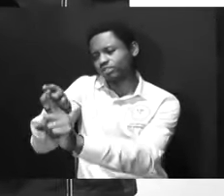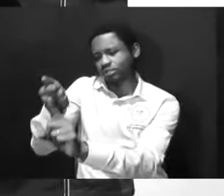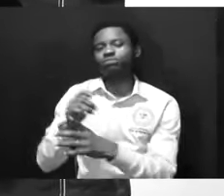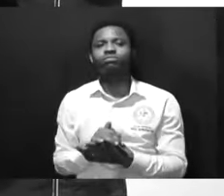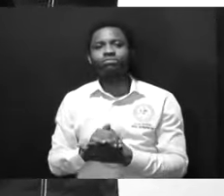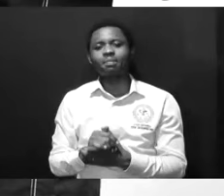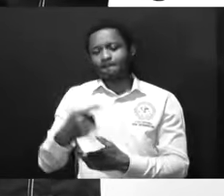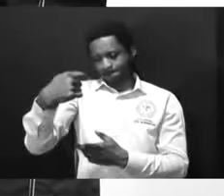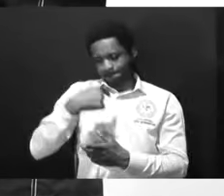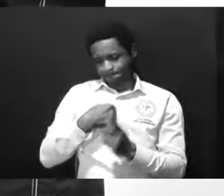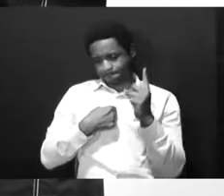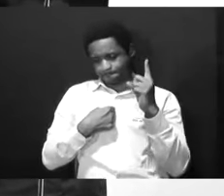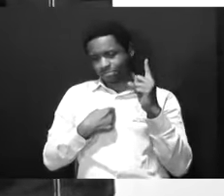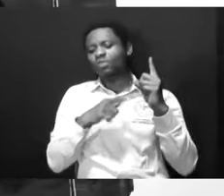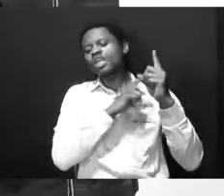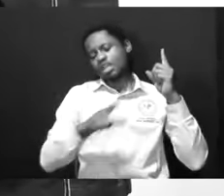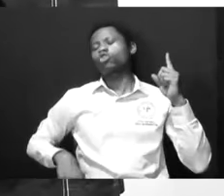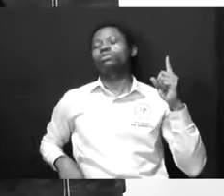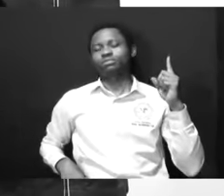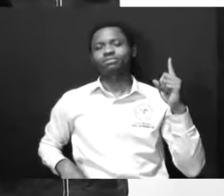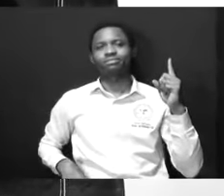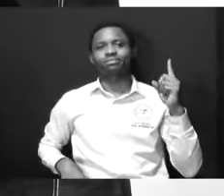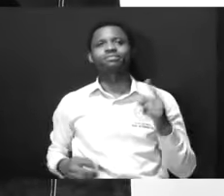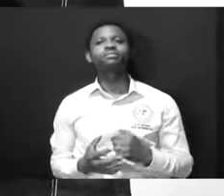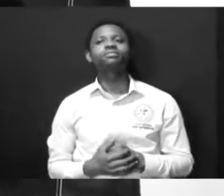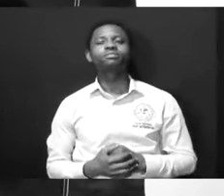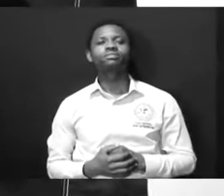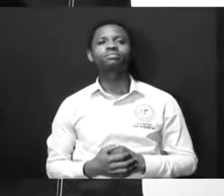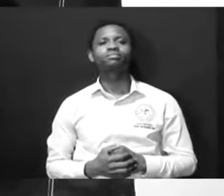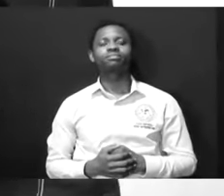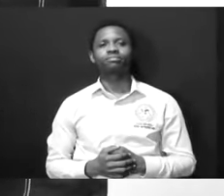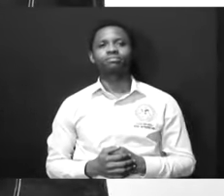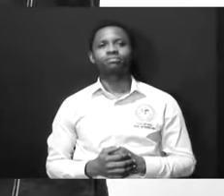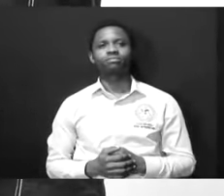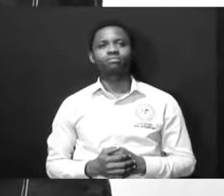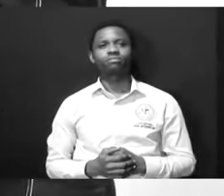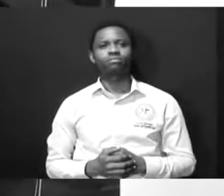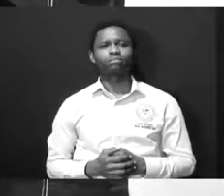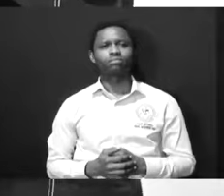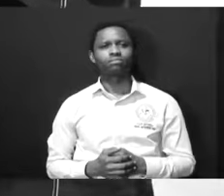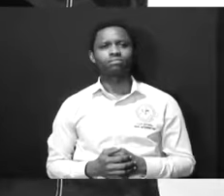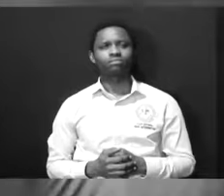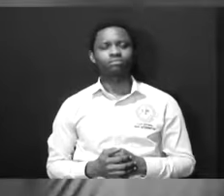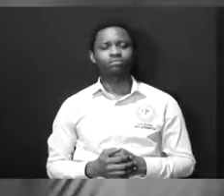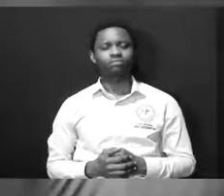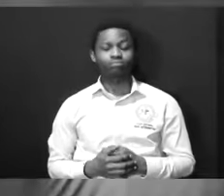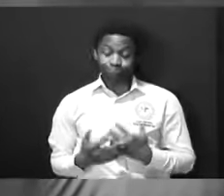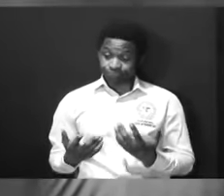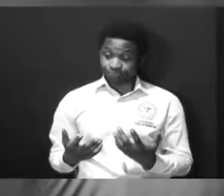emma ho menase po na doyonko se won ho mene ewrade. Now, when you